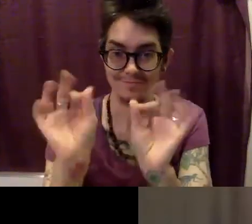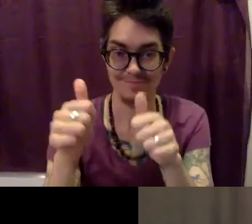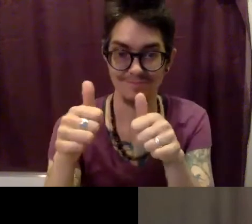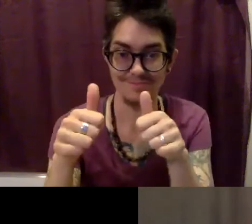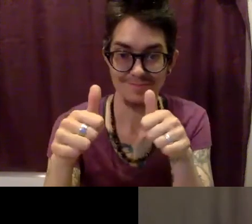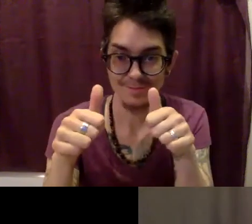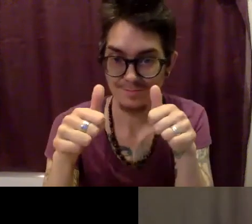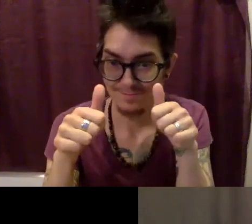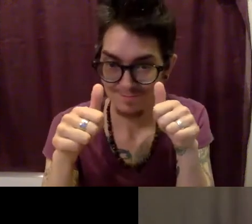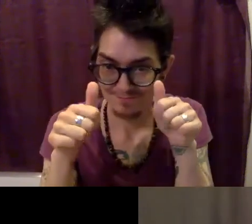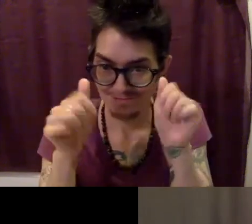Yes. Okay.